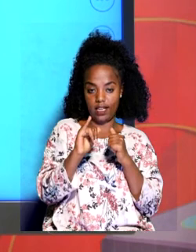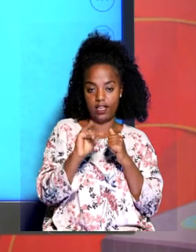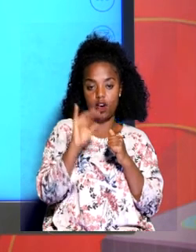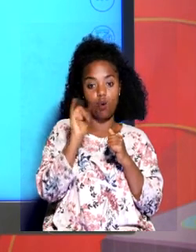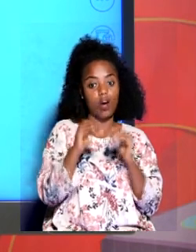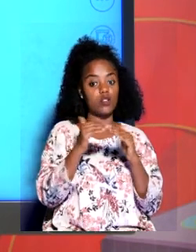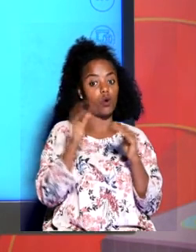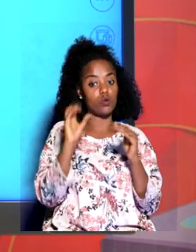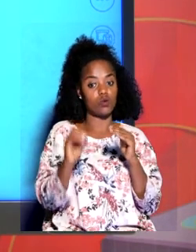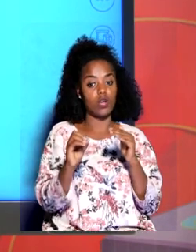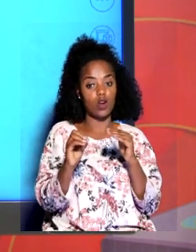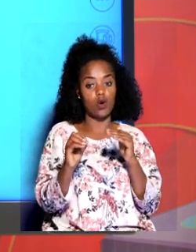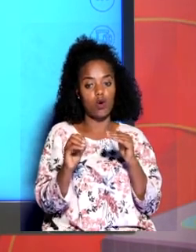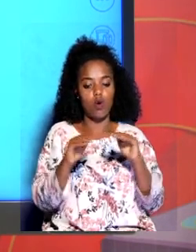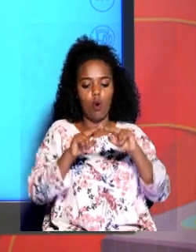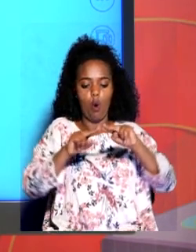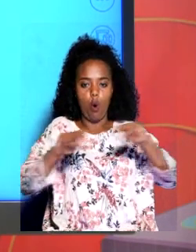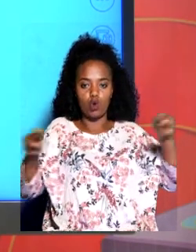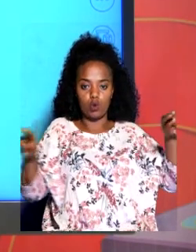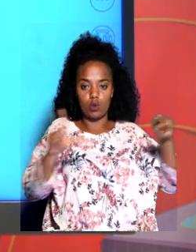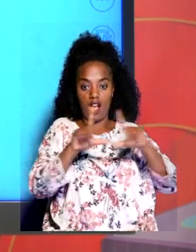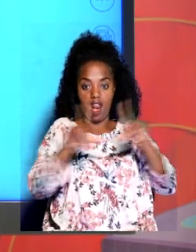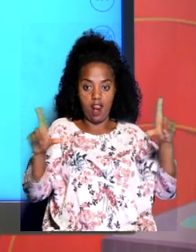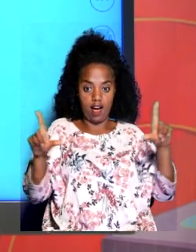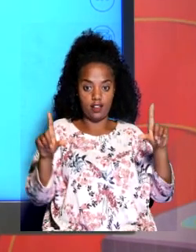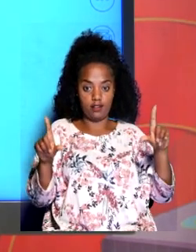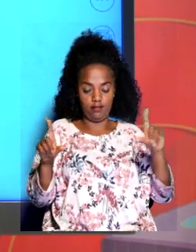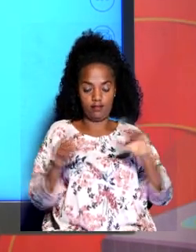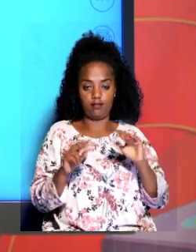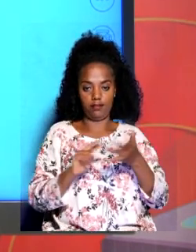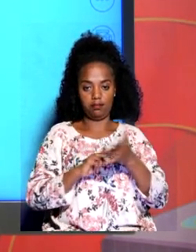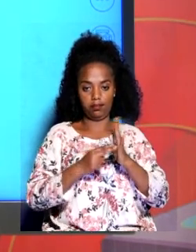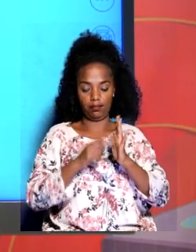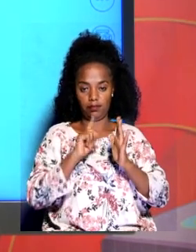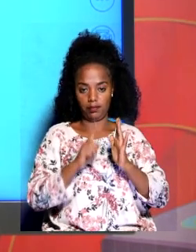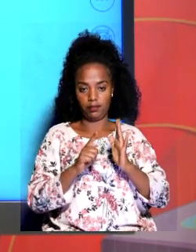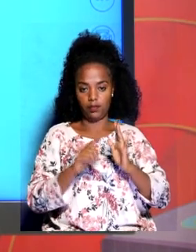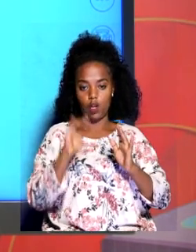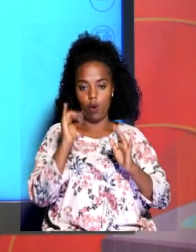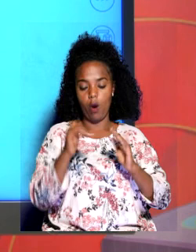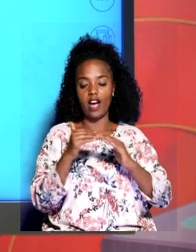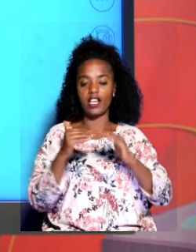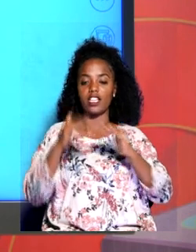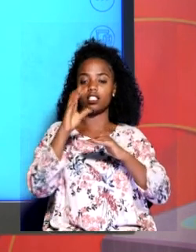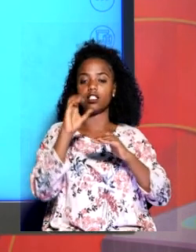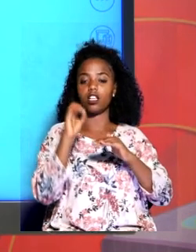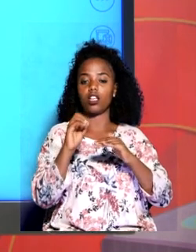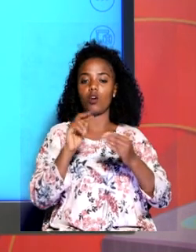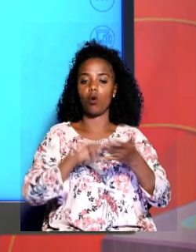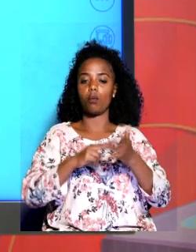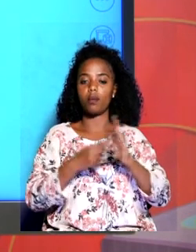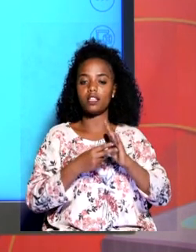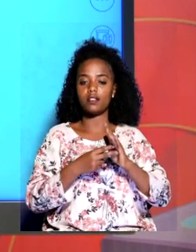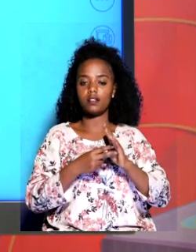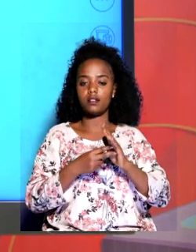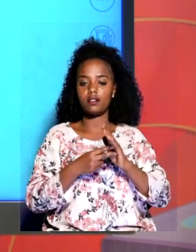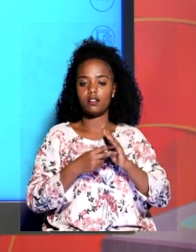to 0, we have this line, horizontal line passing through origin. And y greater than 0 means this one,